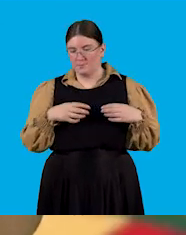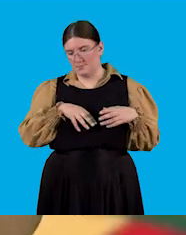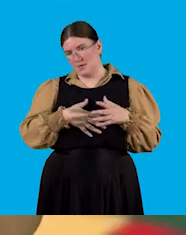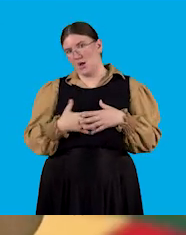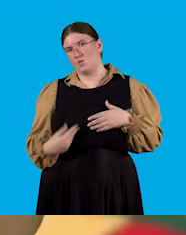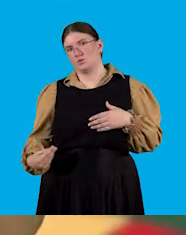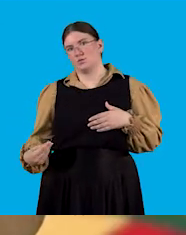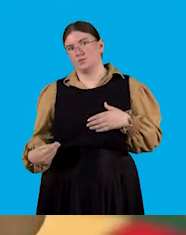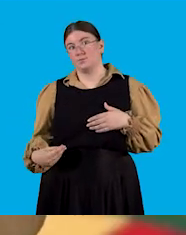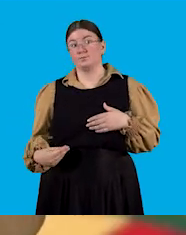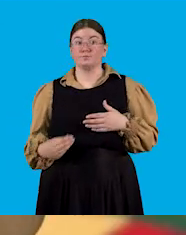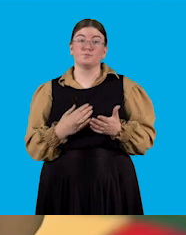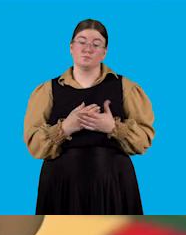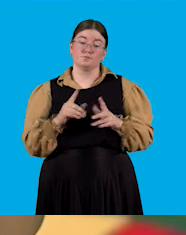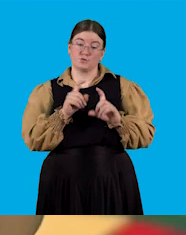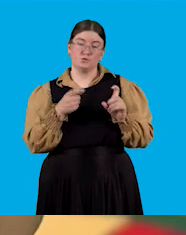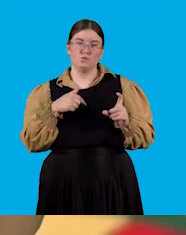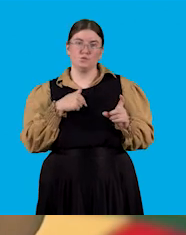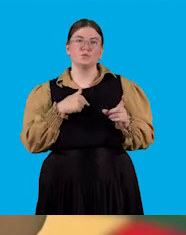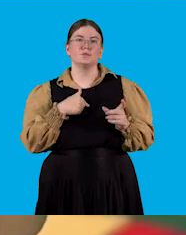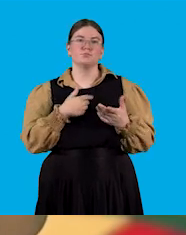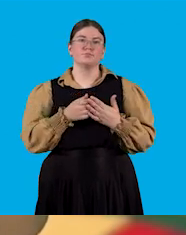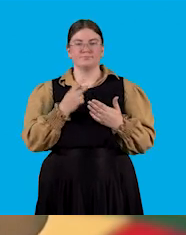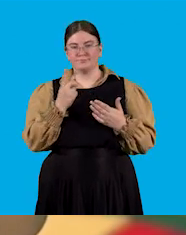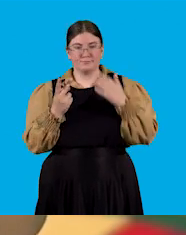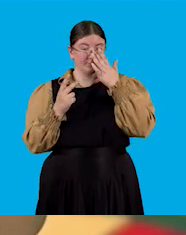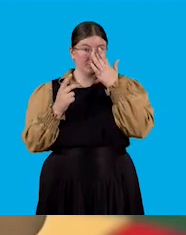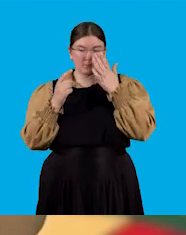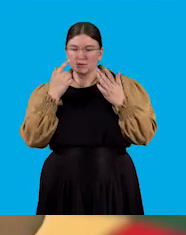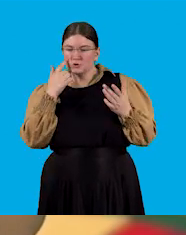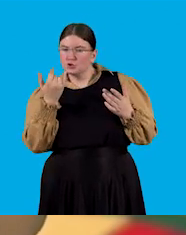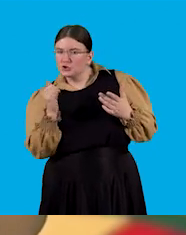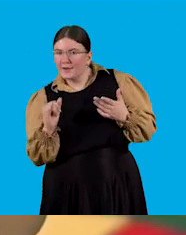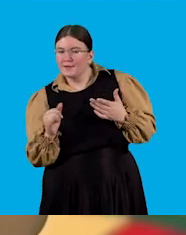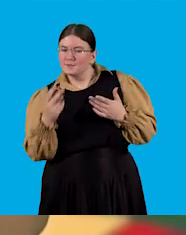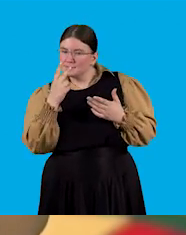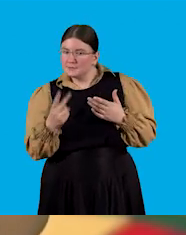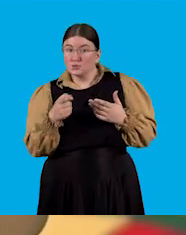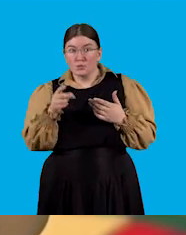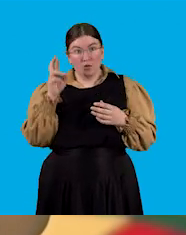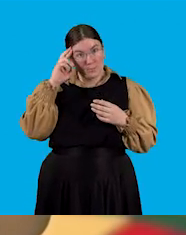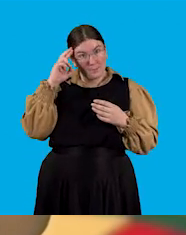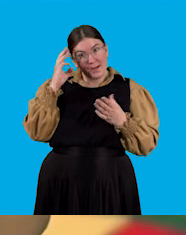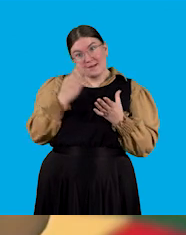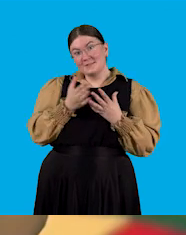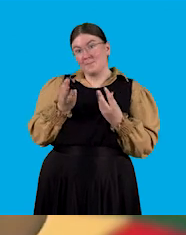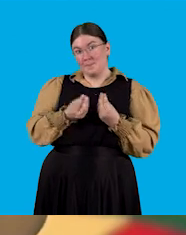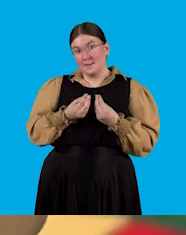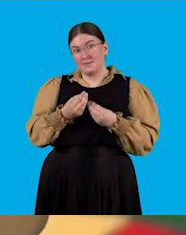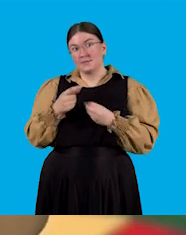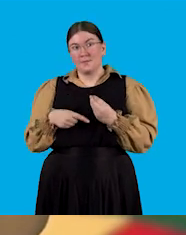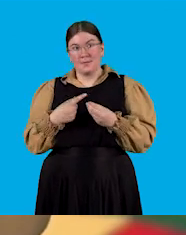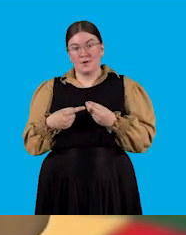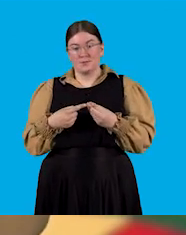Here are a few questions that we can go through quickly to just check and see if we remember a